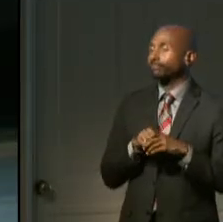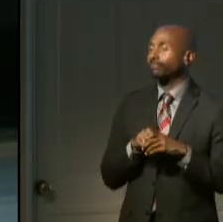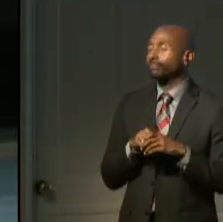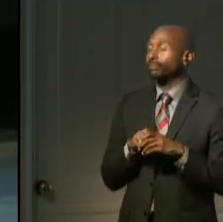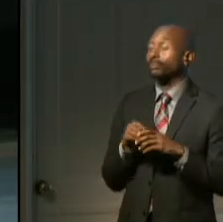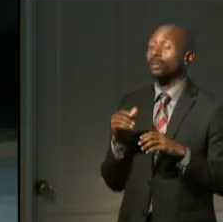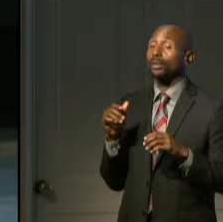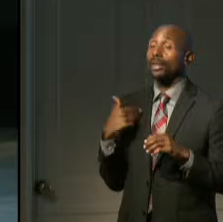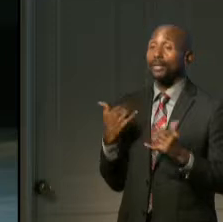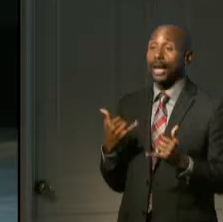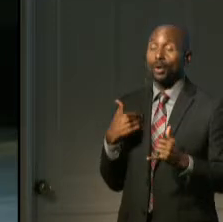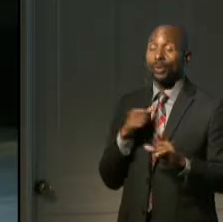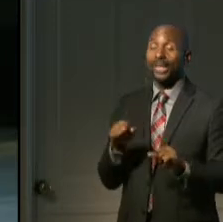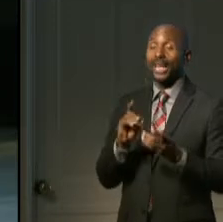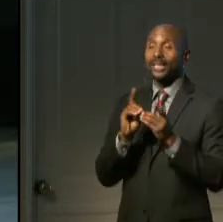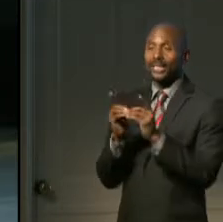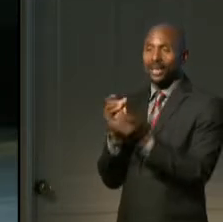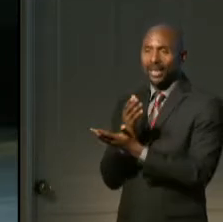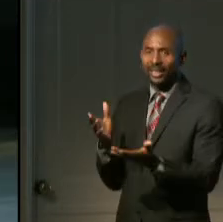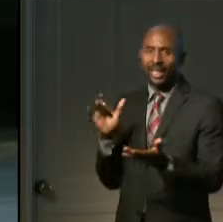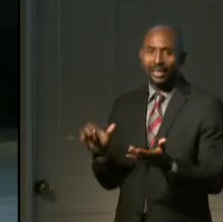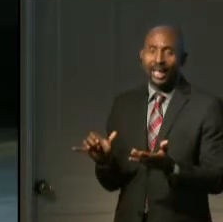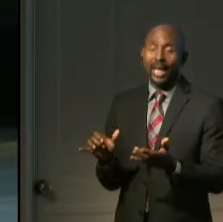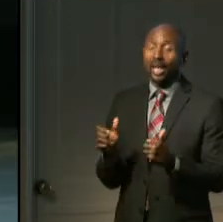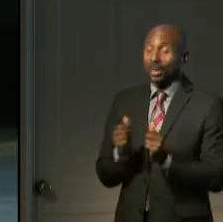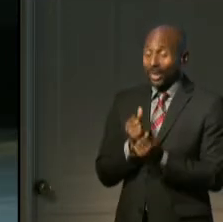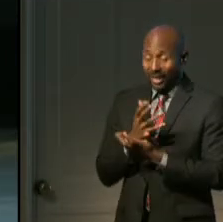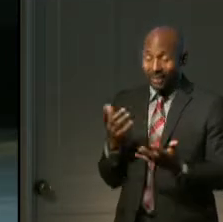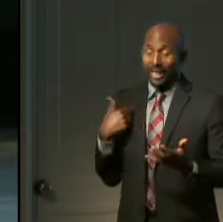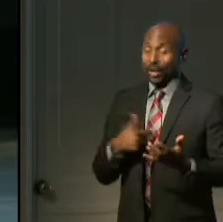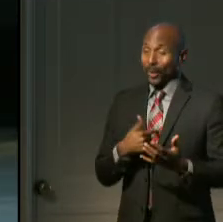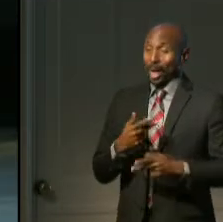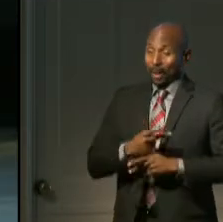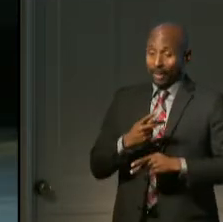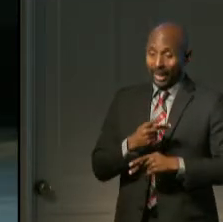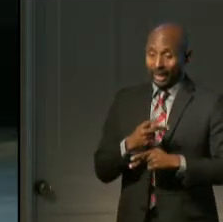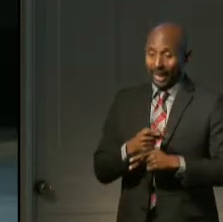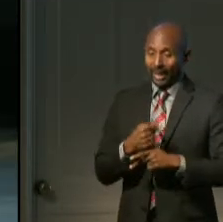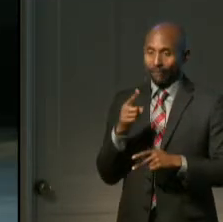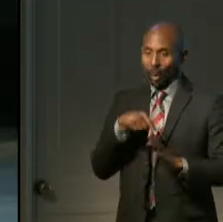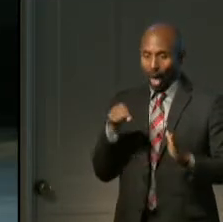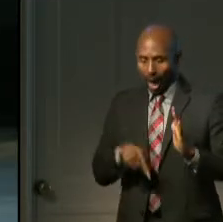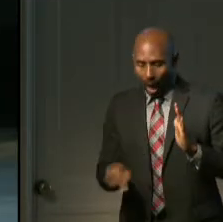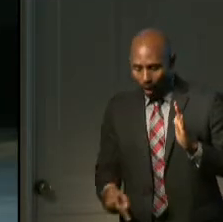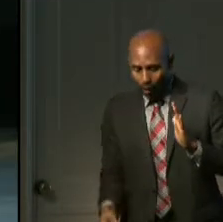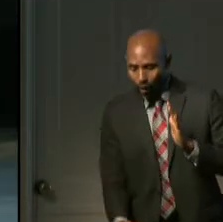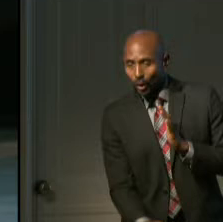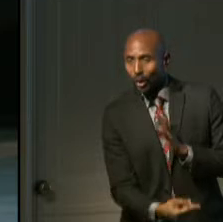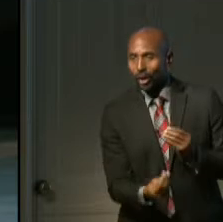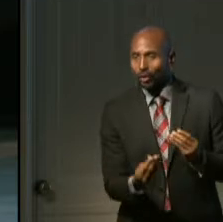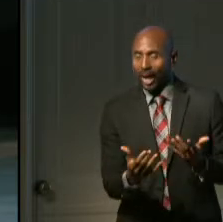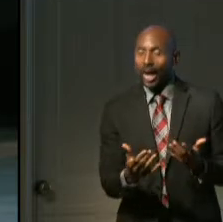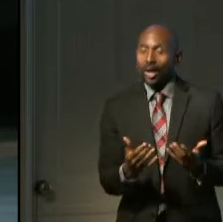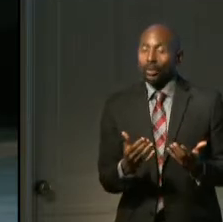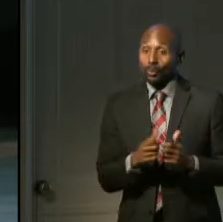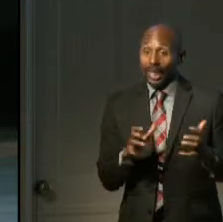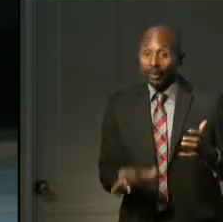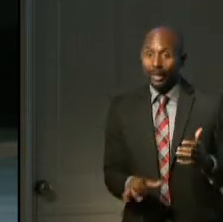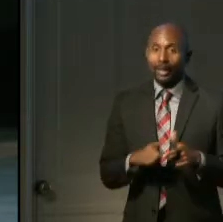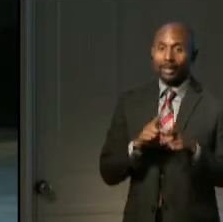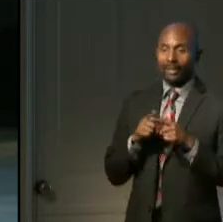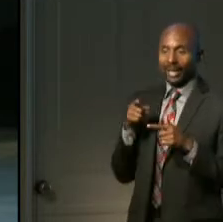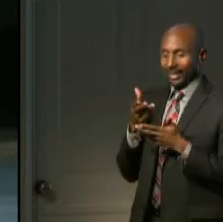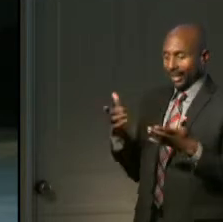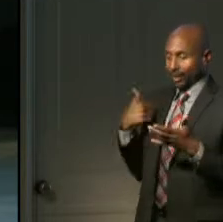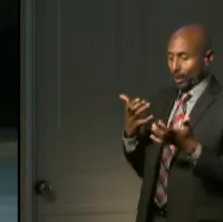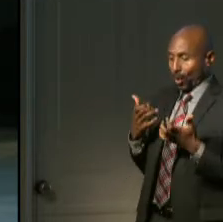digitize things that really, with all the maintenance or putting underground in the world, wouldn't last for another few thousand years. So